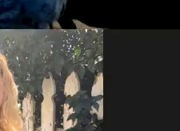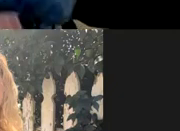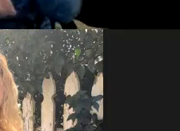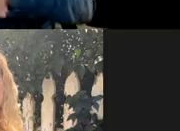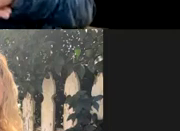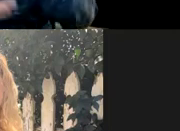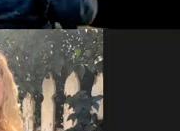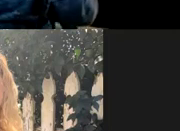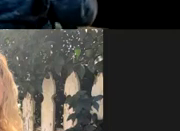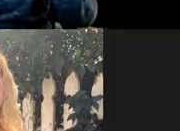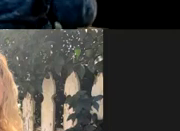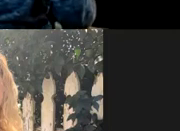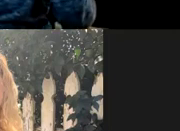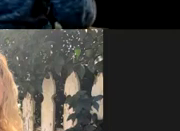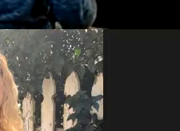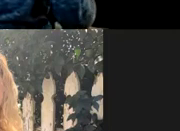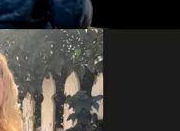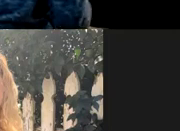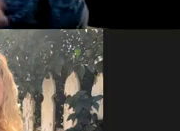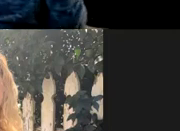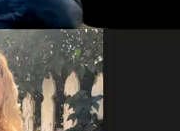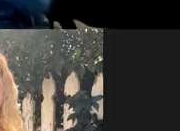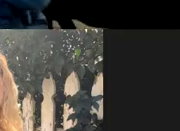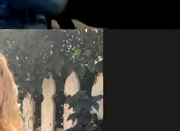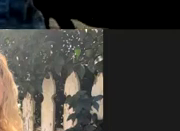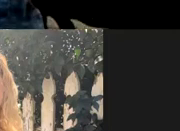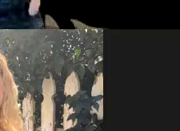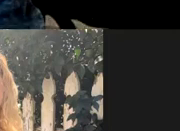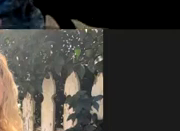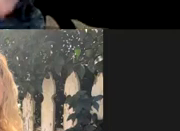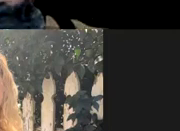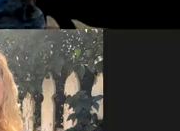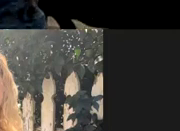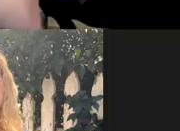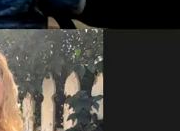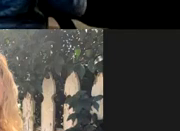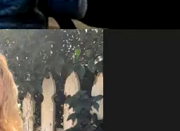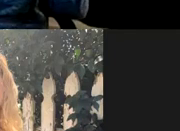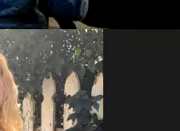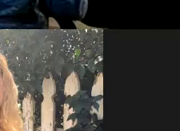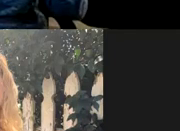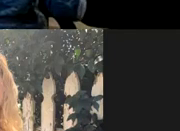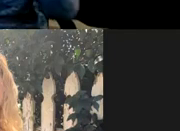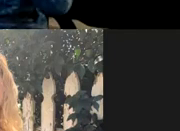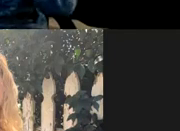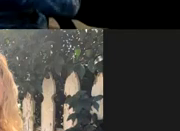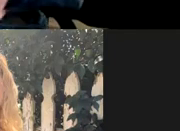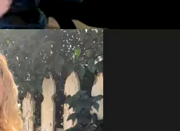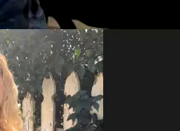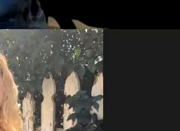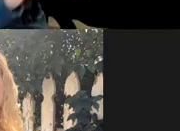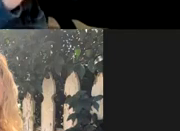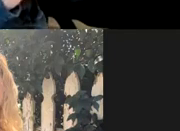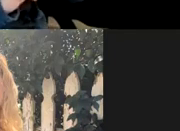a voucher. You could file that lawsuit in circuit court, and it would be up to that landlord